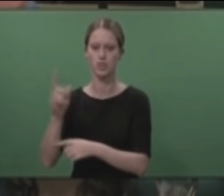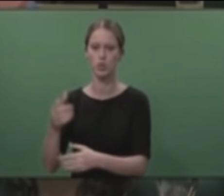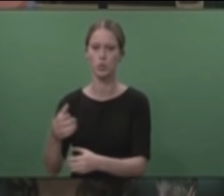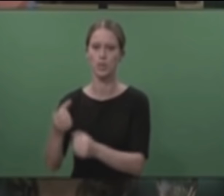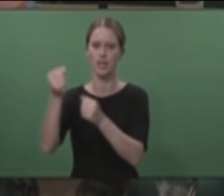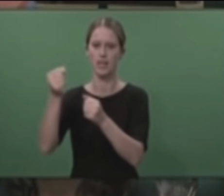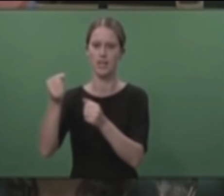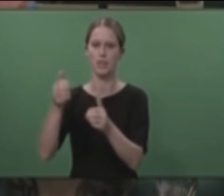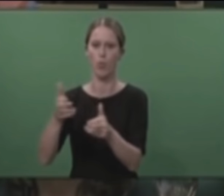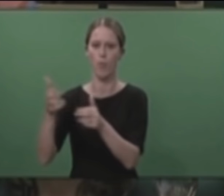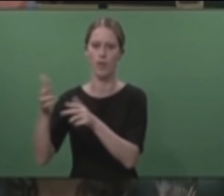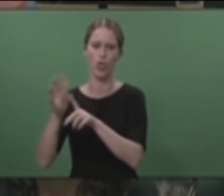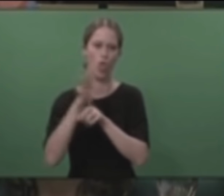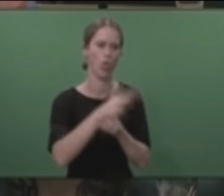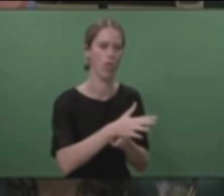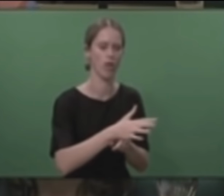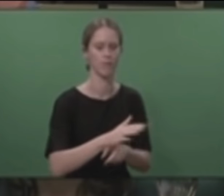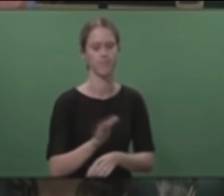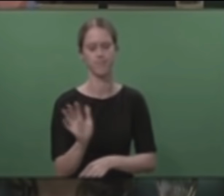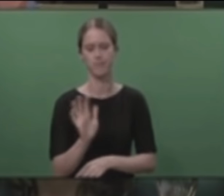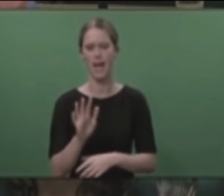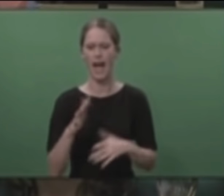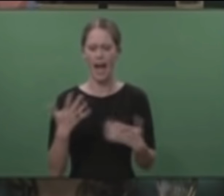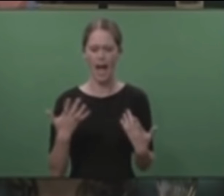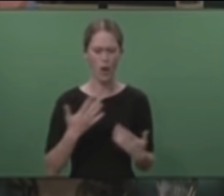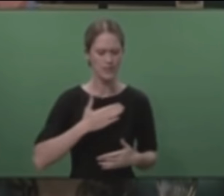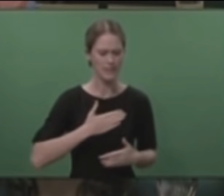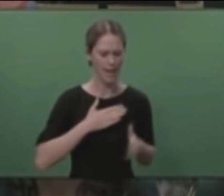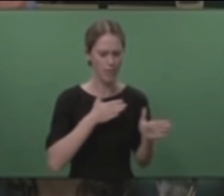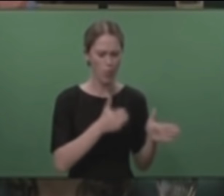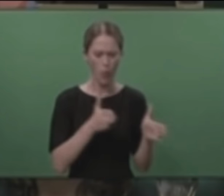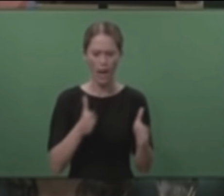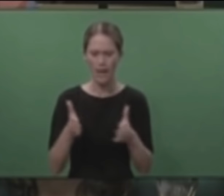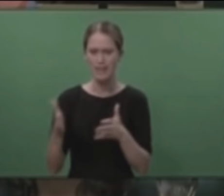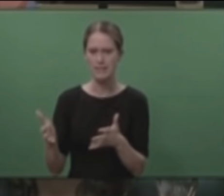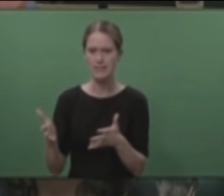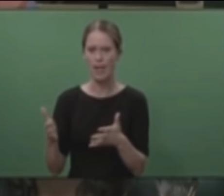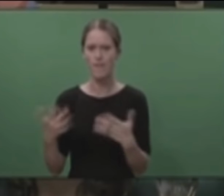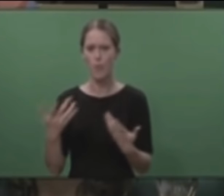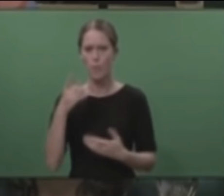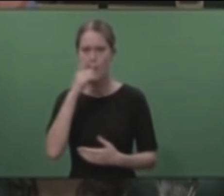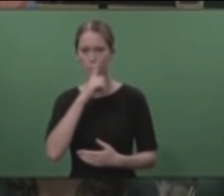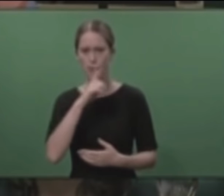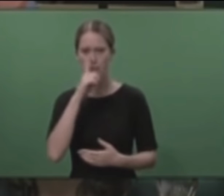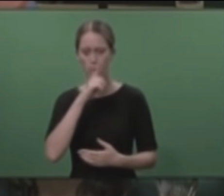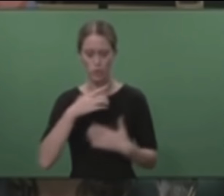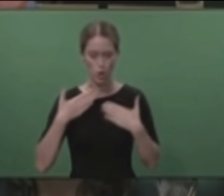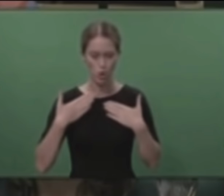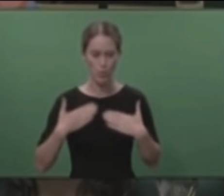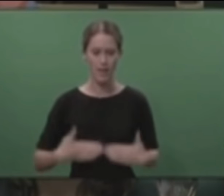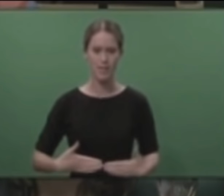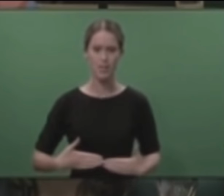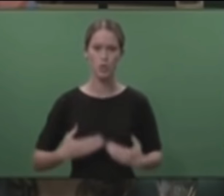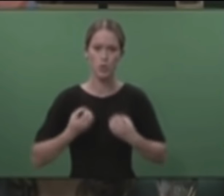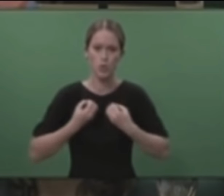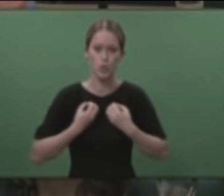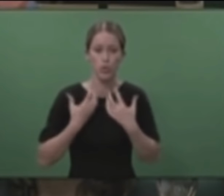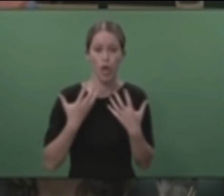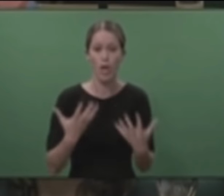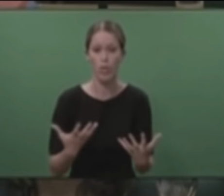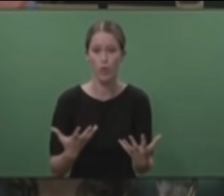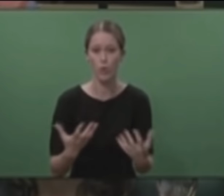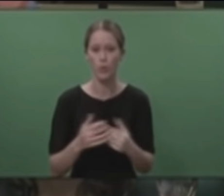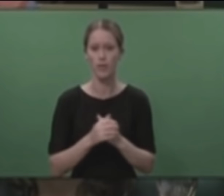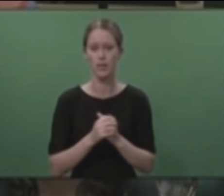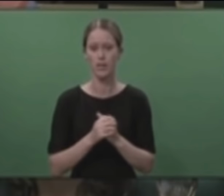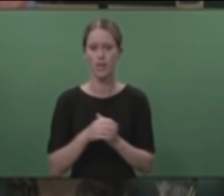weapon. How do we find safe avenues for people's humanity to shine through